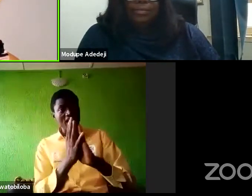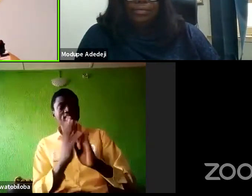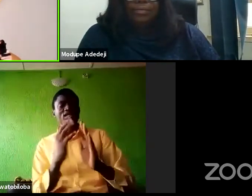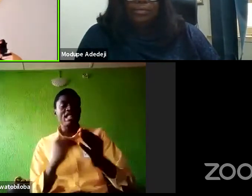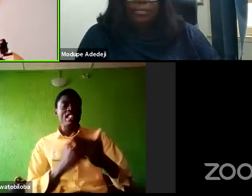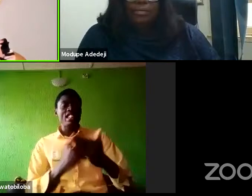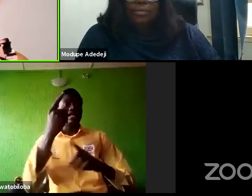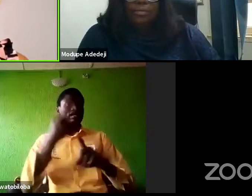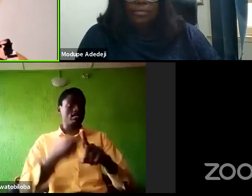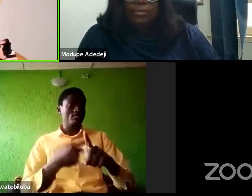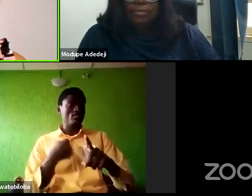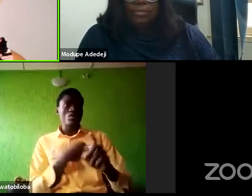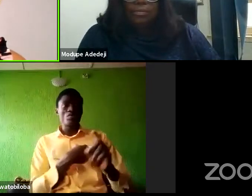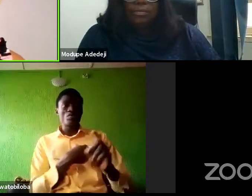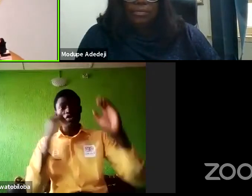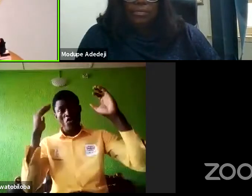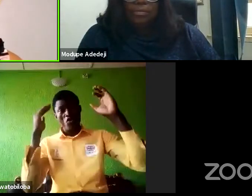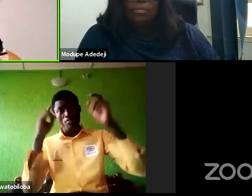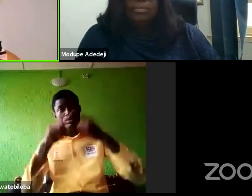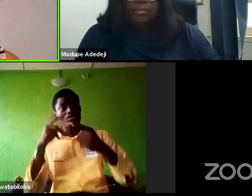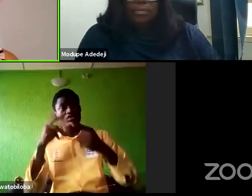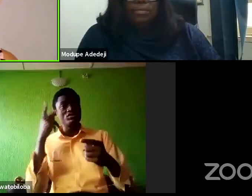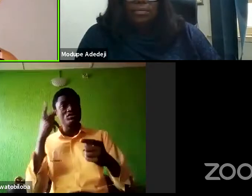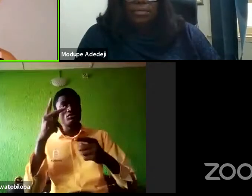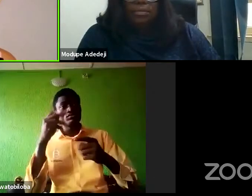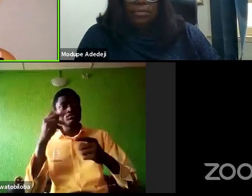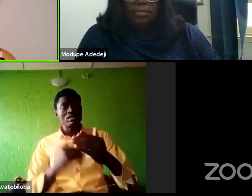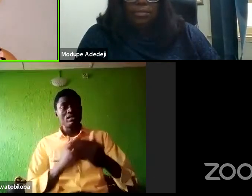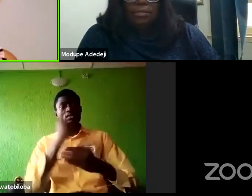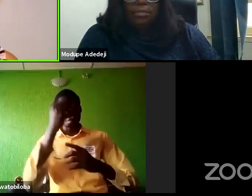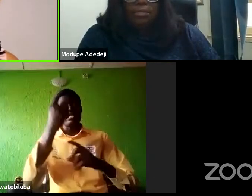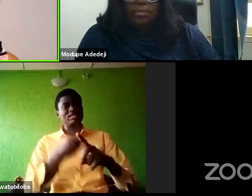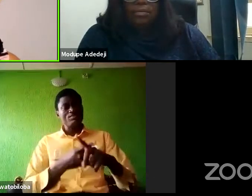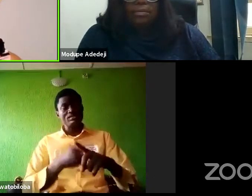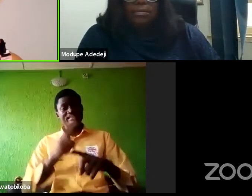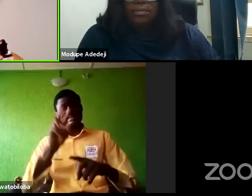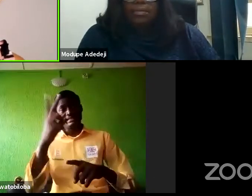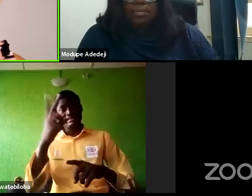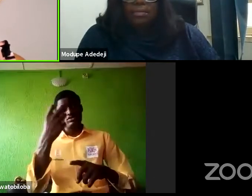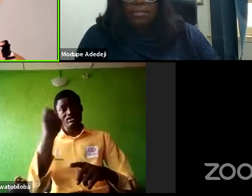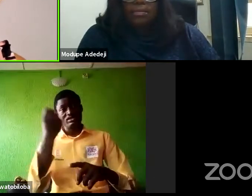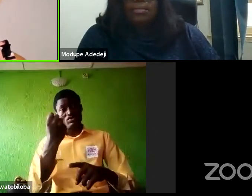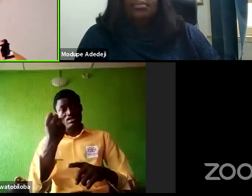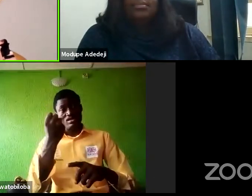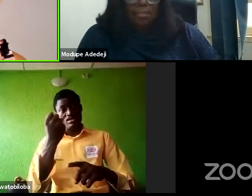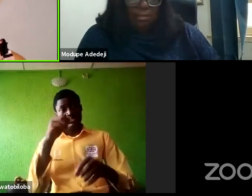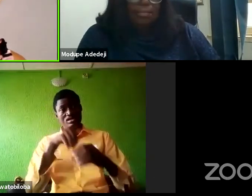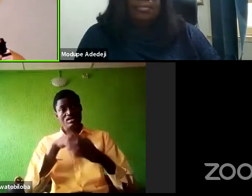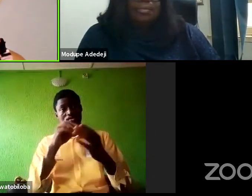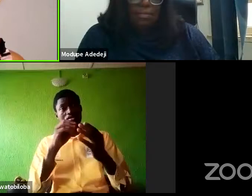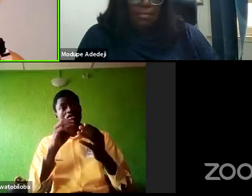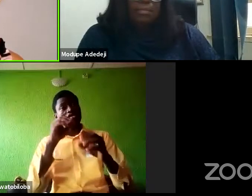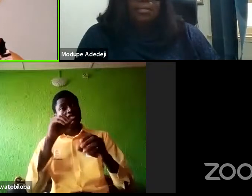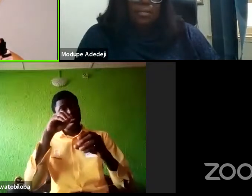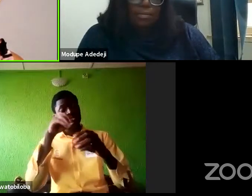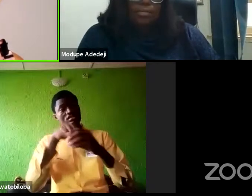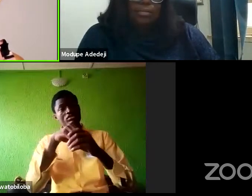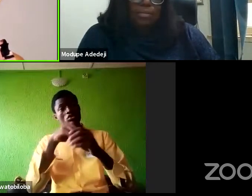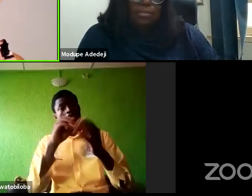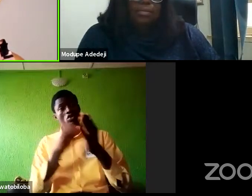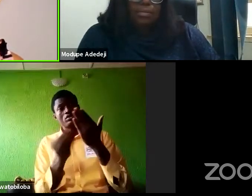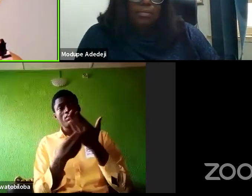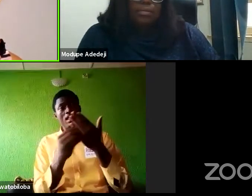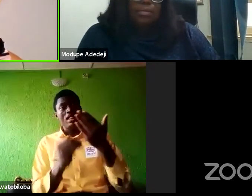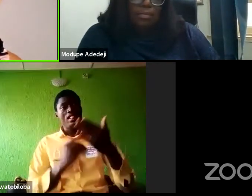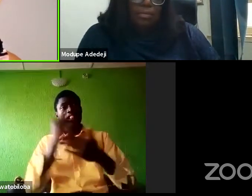second Saturday next month. We're going to be talking about erectile dysfunction. That's the topic that we're going to